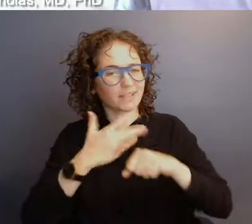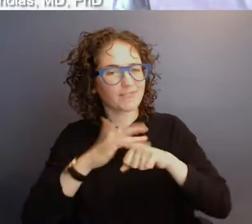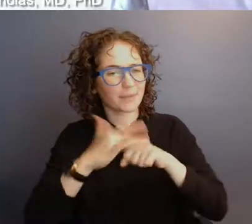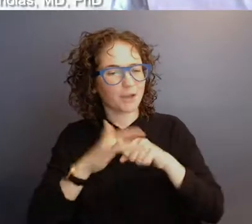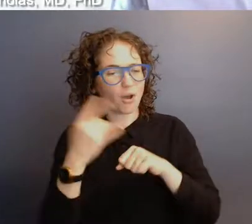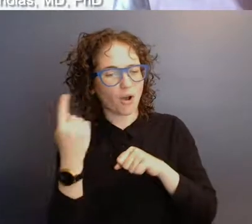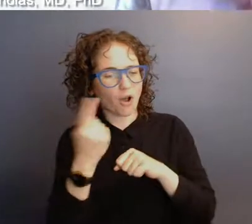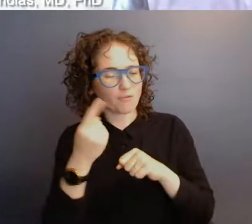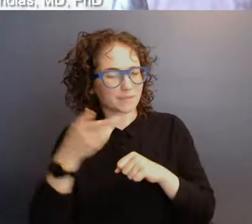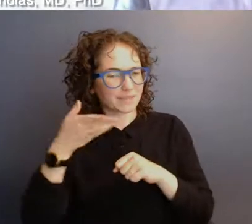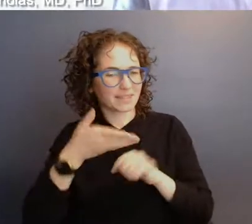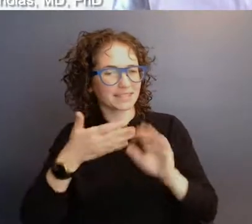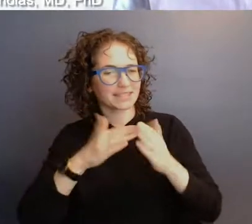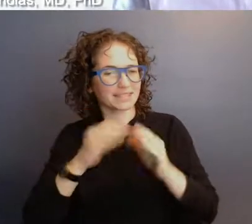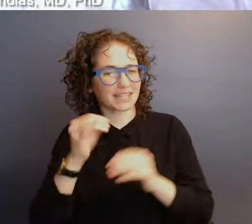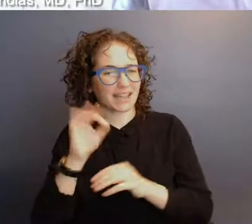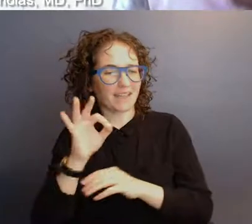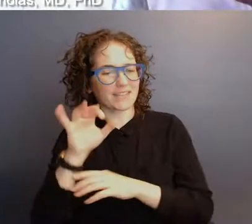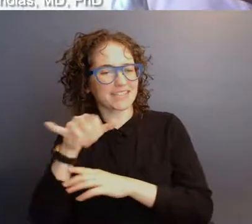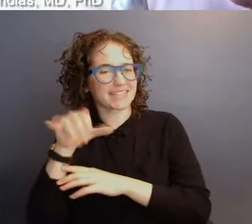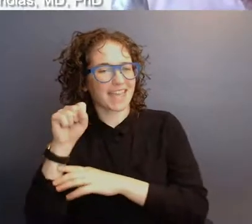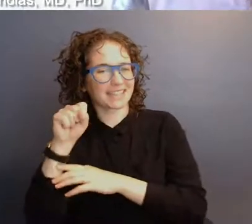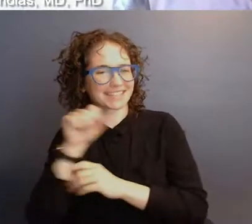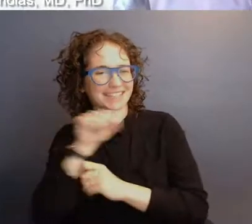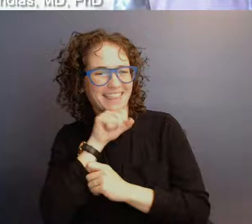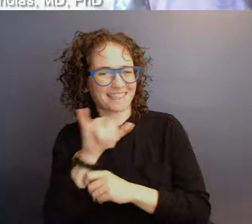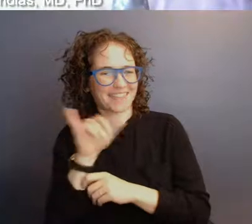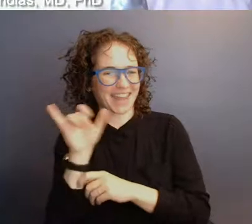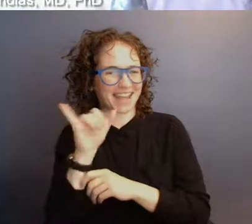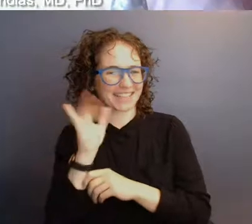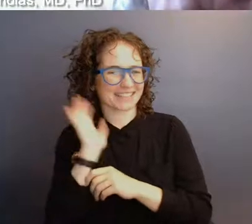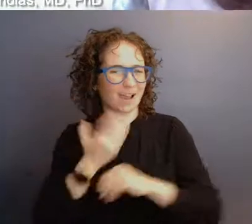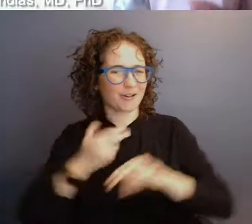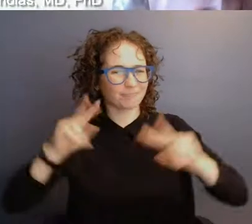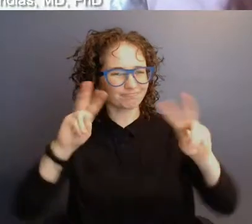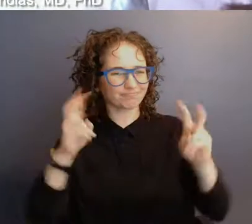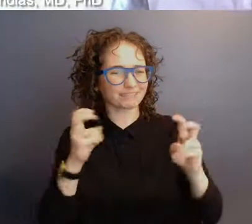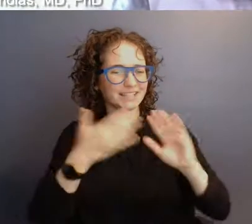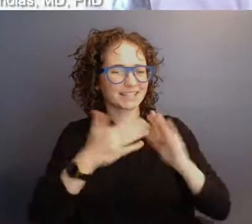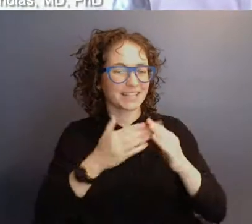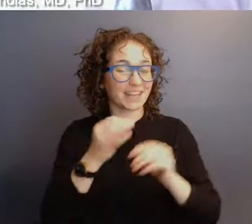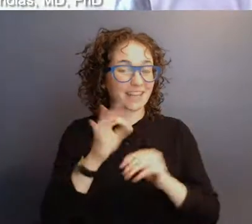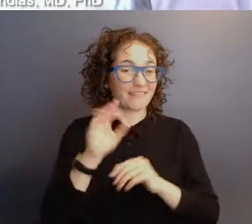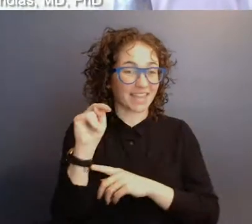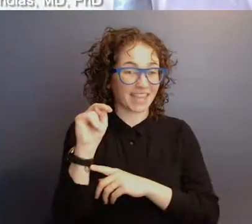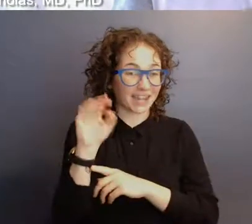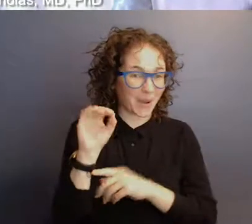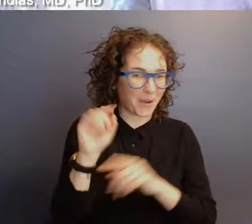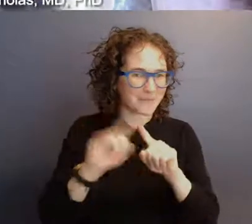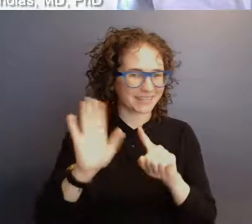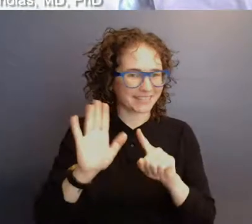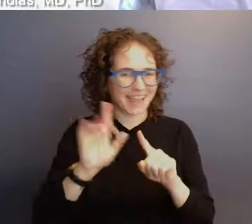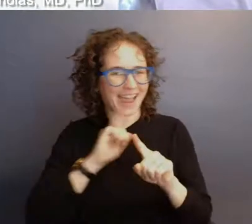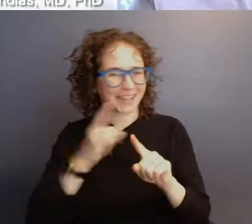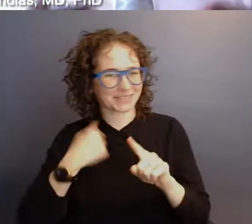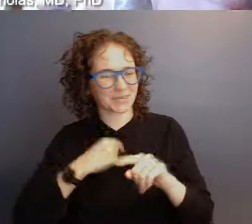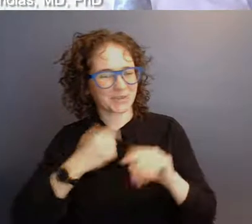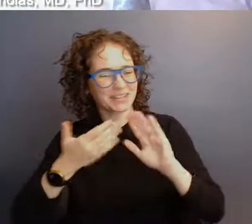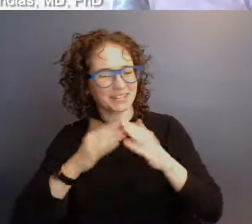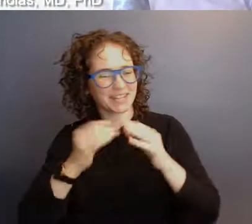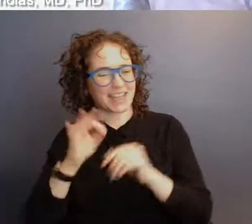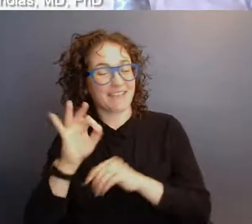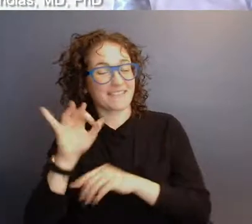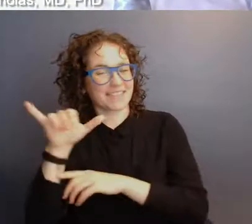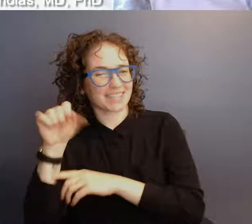the city of yes. I love that as a slogan. We're a city of NO, but actually we're a city of yes. And I think we're translating that to